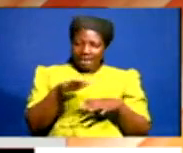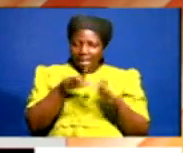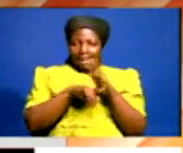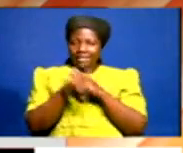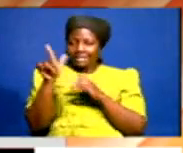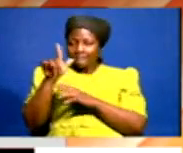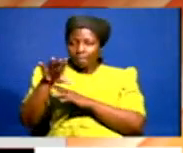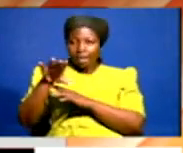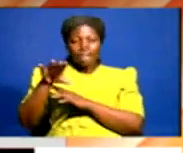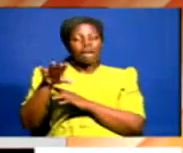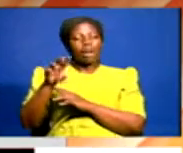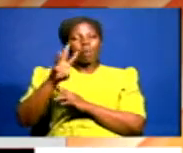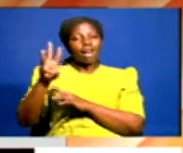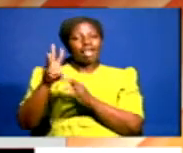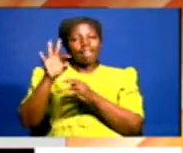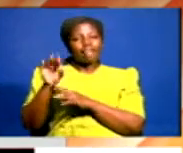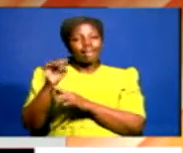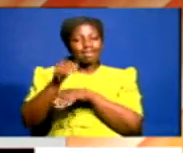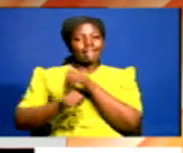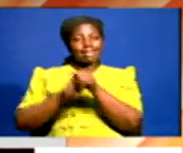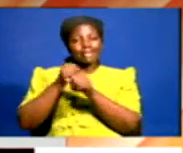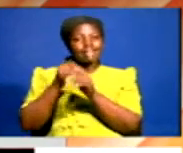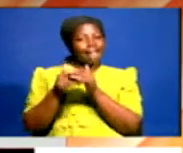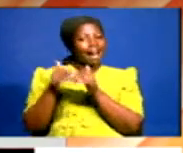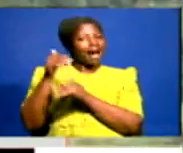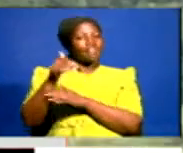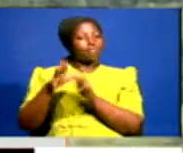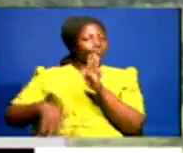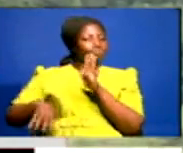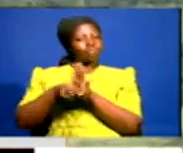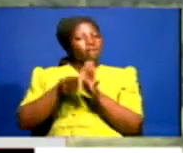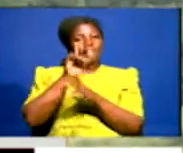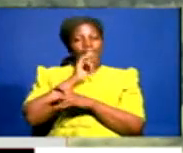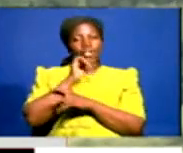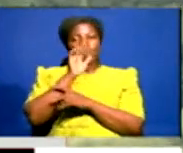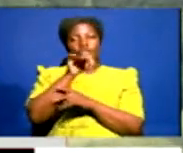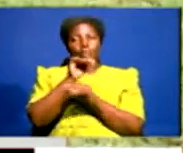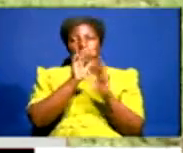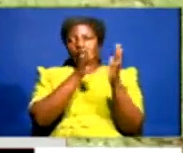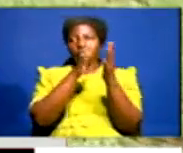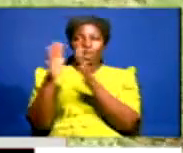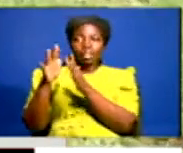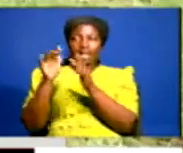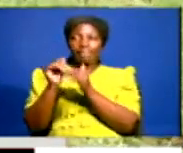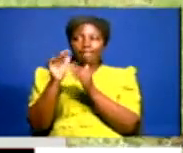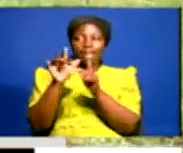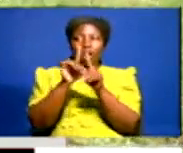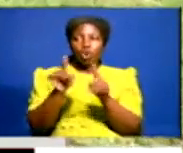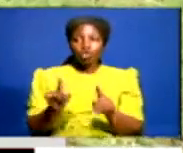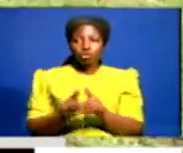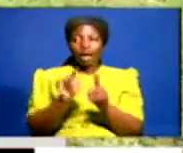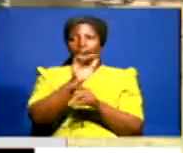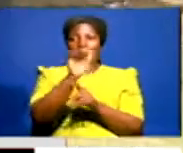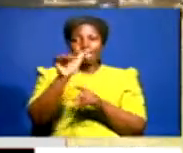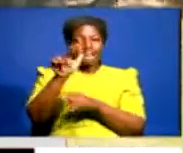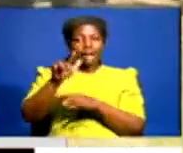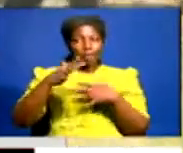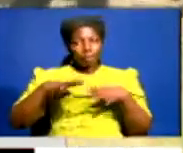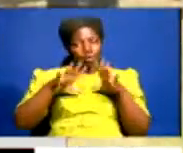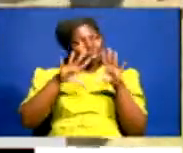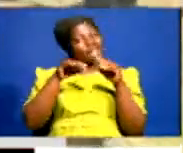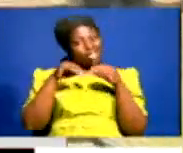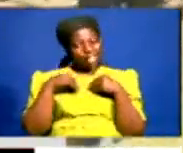they were evicted from the forest. The leaders at the same time rallied residents from Laikipia to embrace the call for tree planting and growing